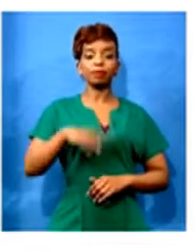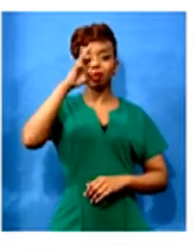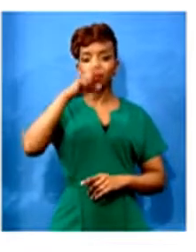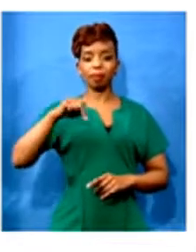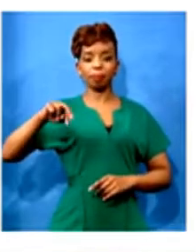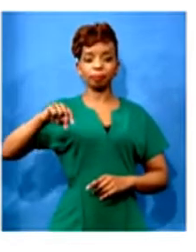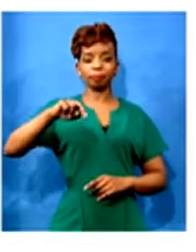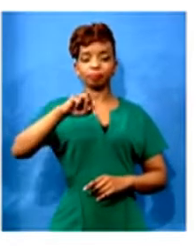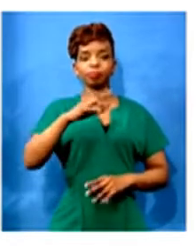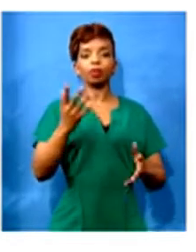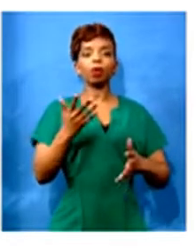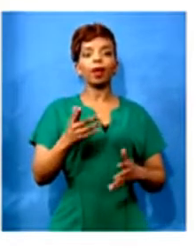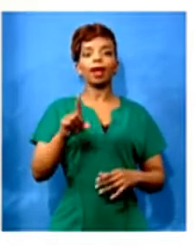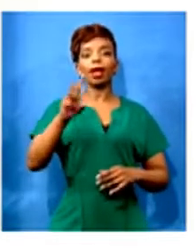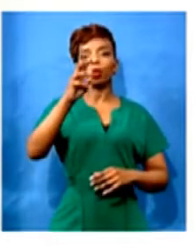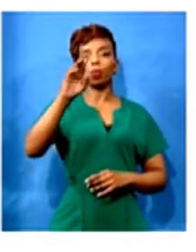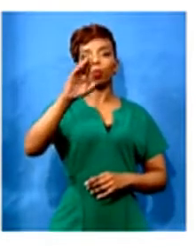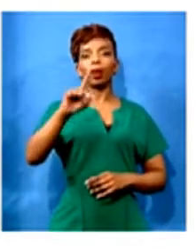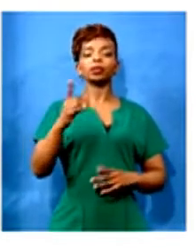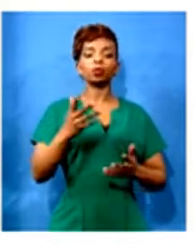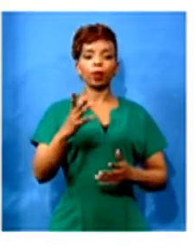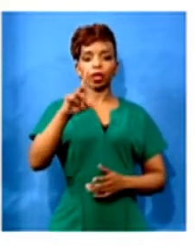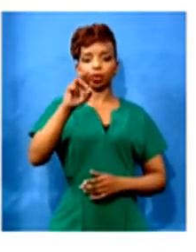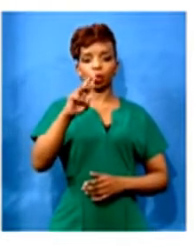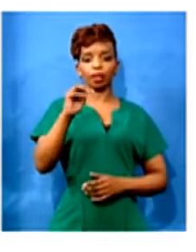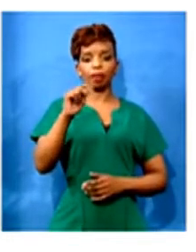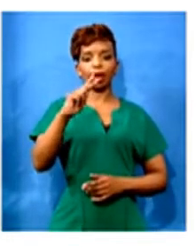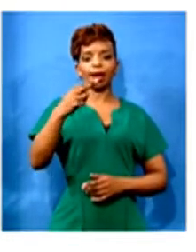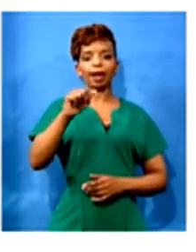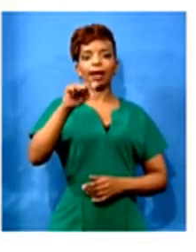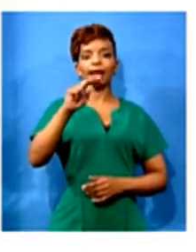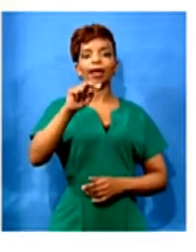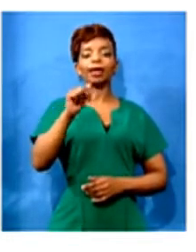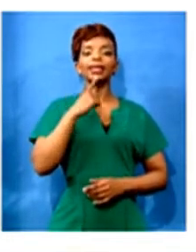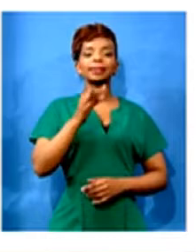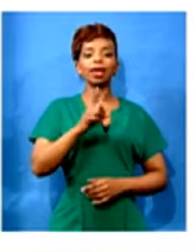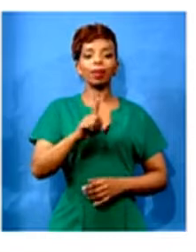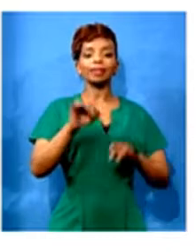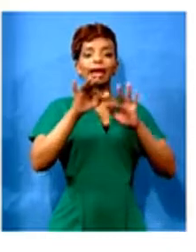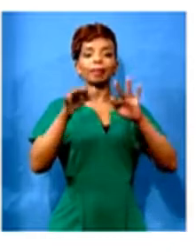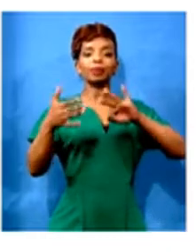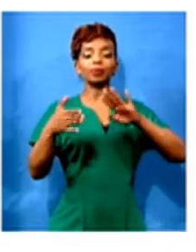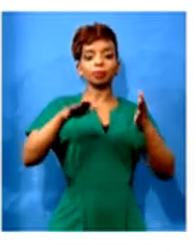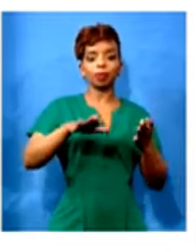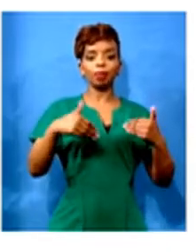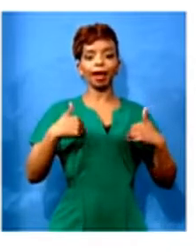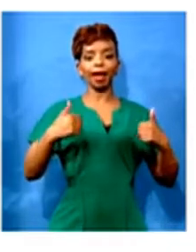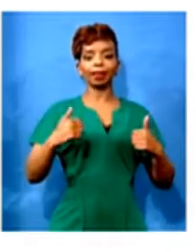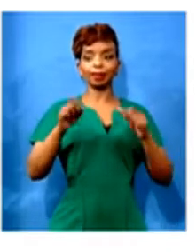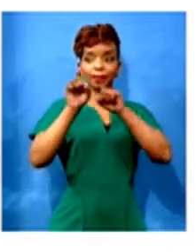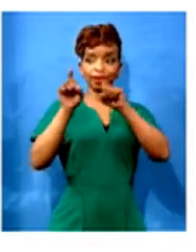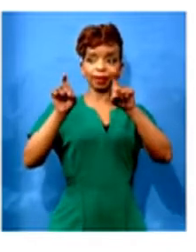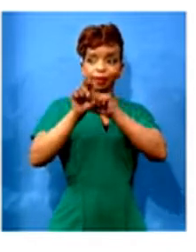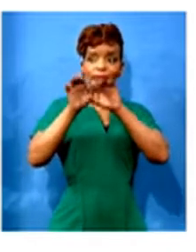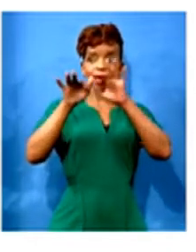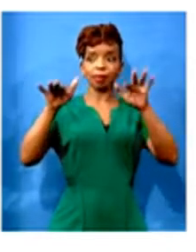the casualty unit, said the fertility rate for COVID patients with comorbidities such as diabetes is 100%, and that